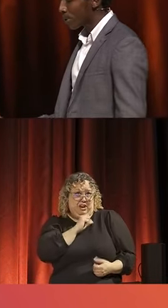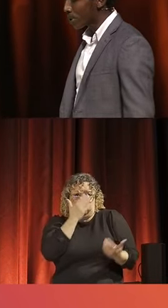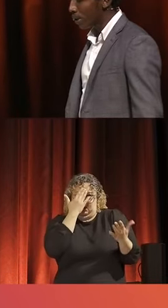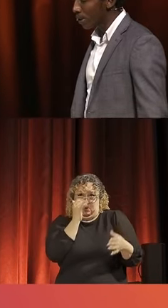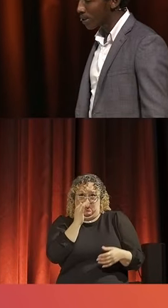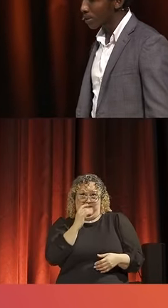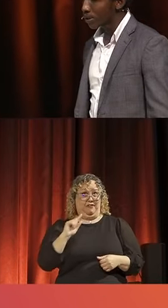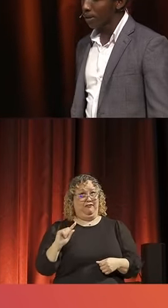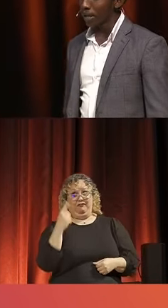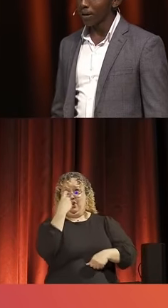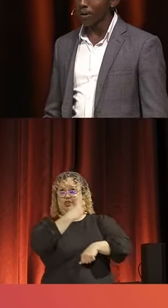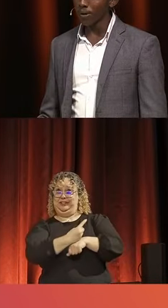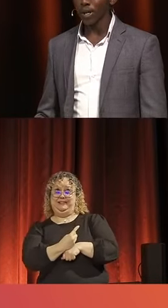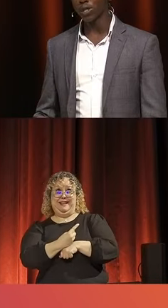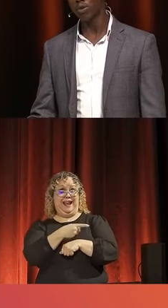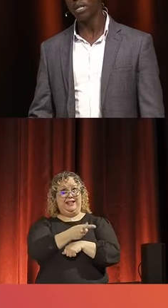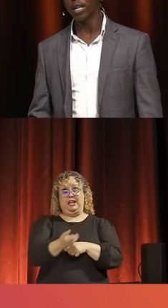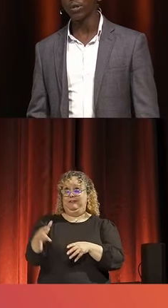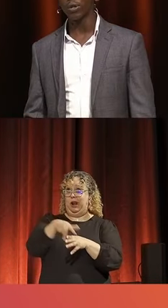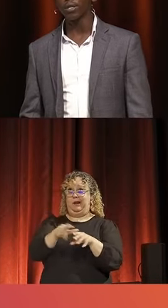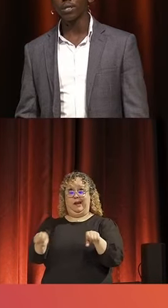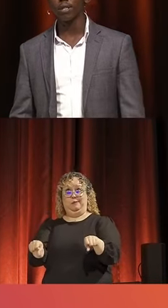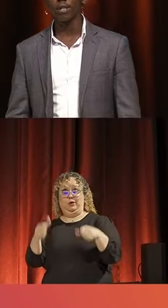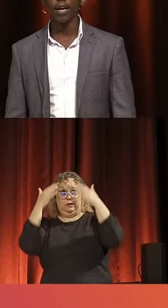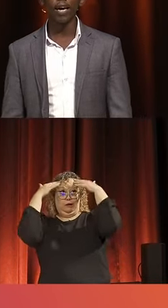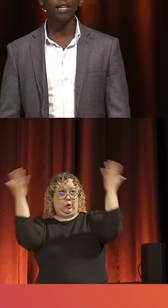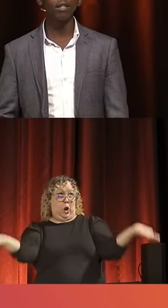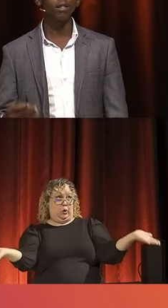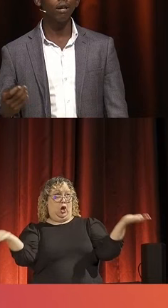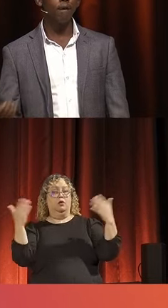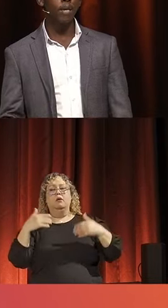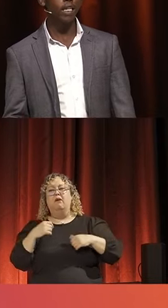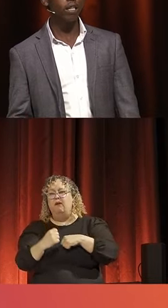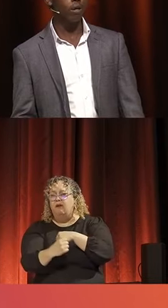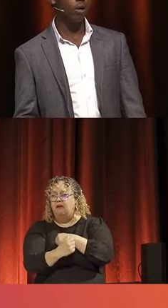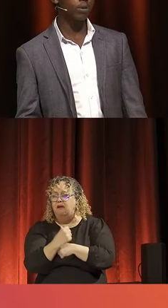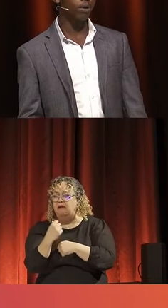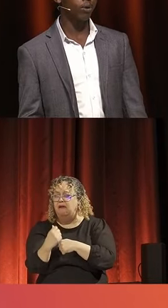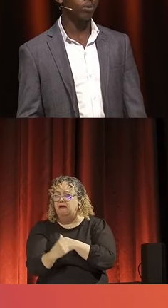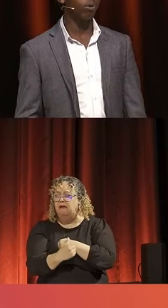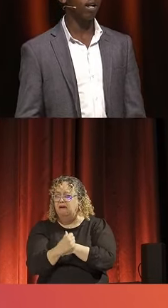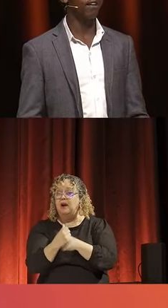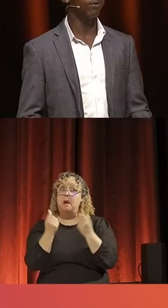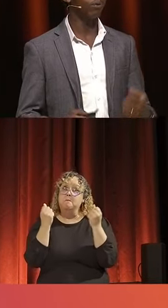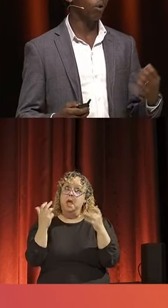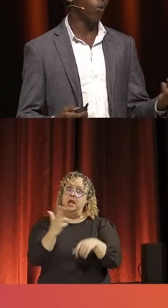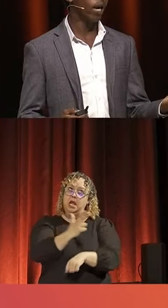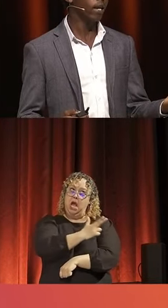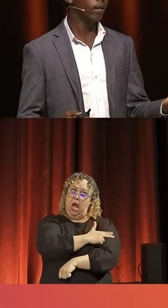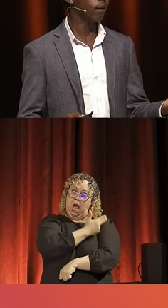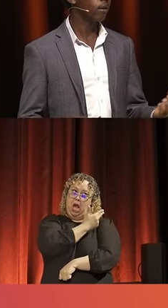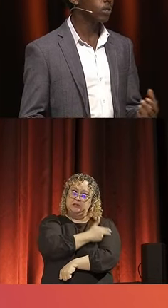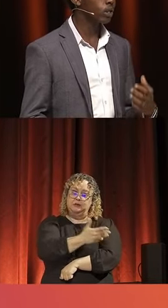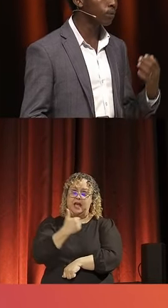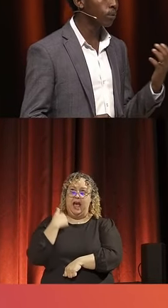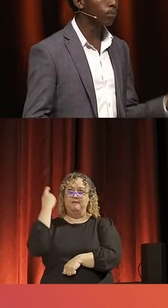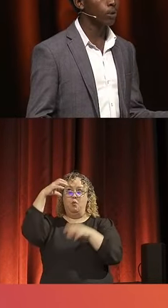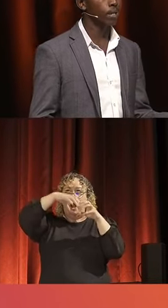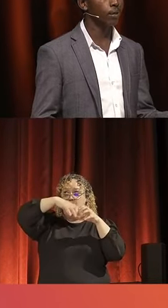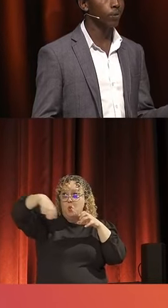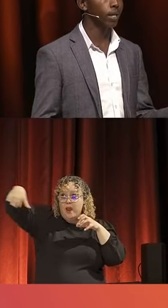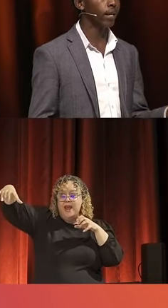As a result, they are extremely dangerous, and many hospitals will have a wing just